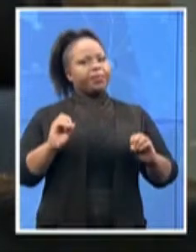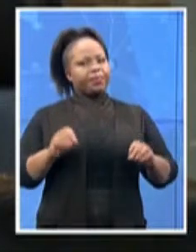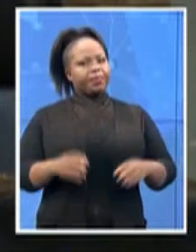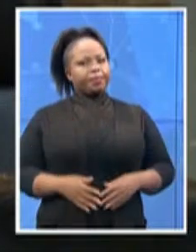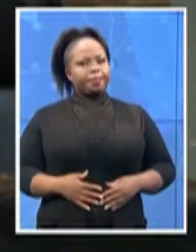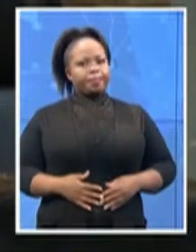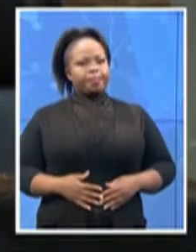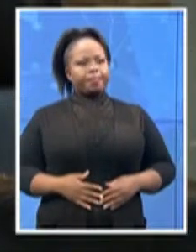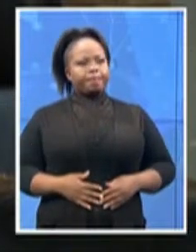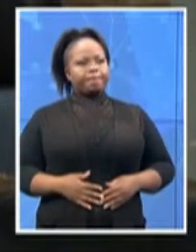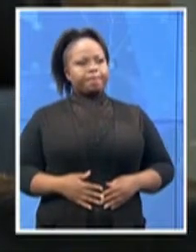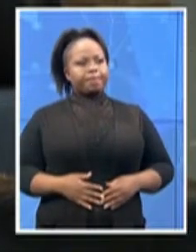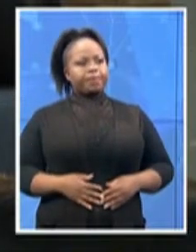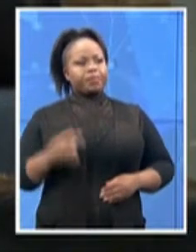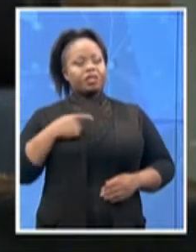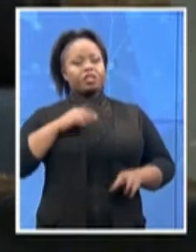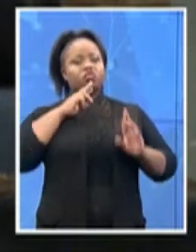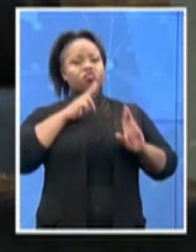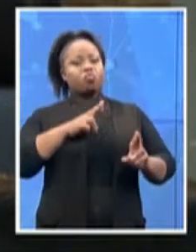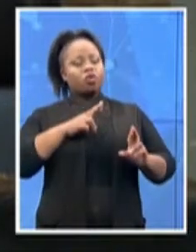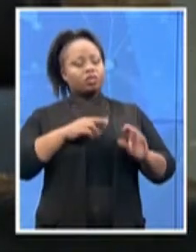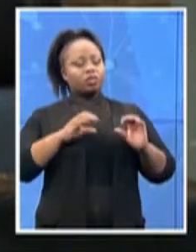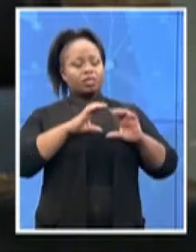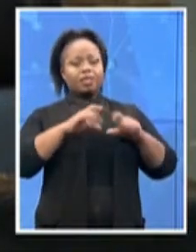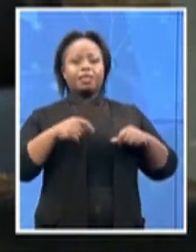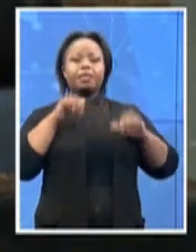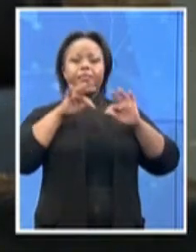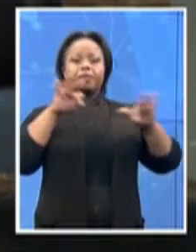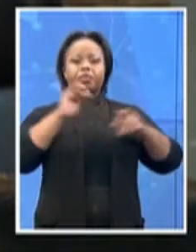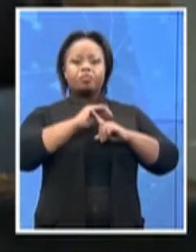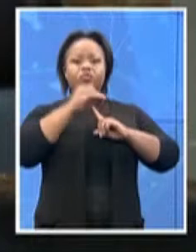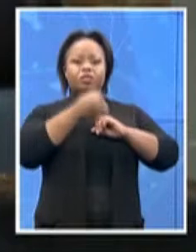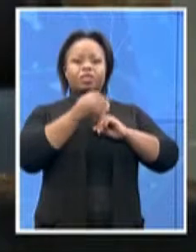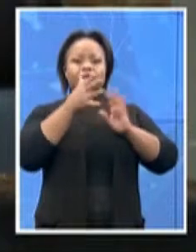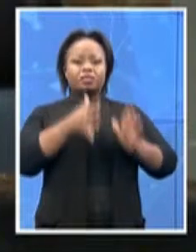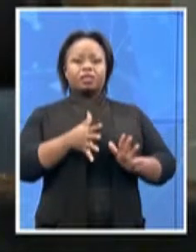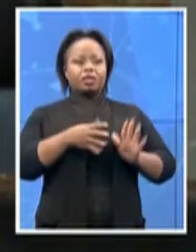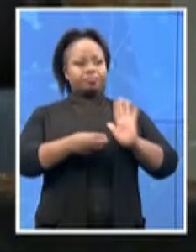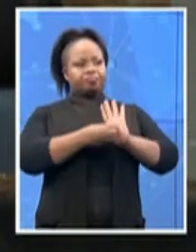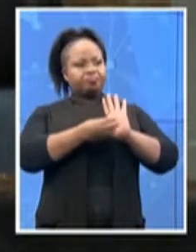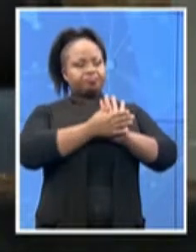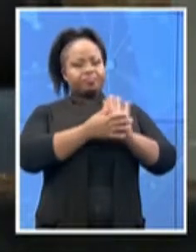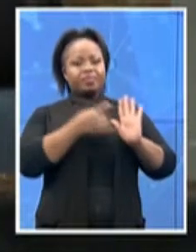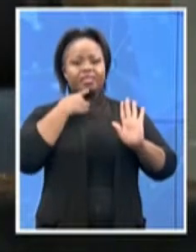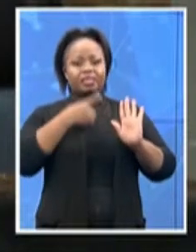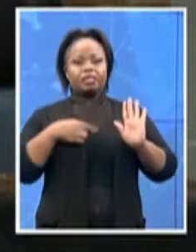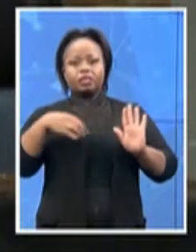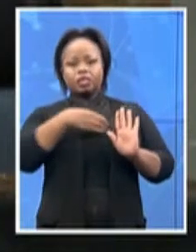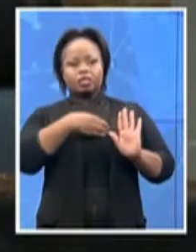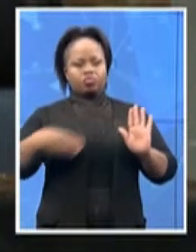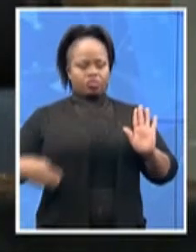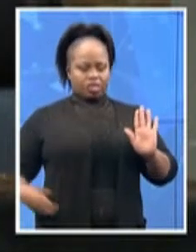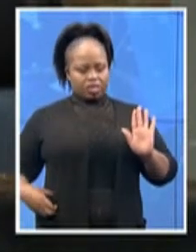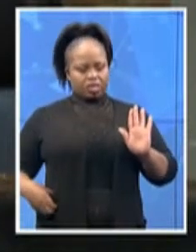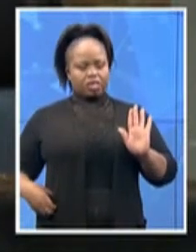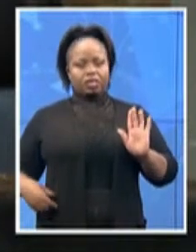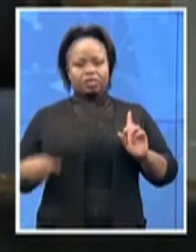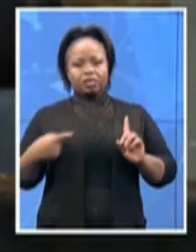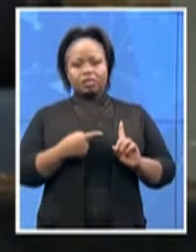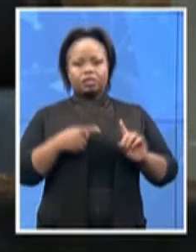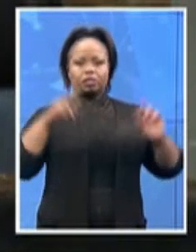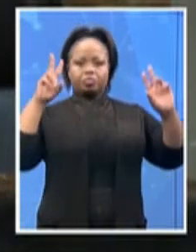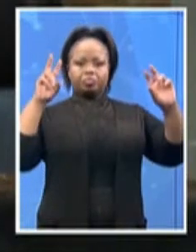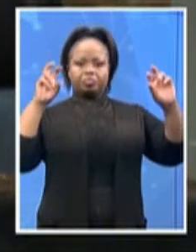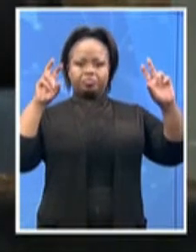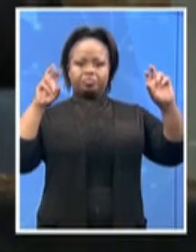public protector recorded that the President's open quote, conduct referred to above,